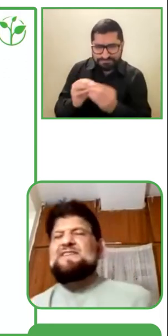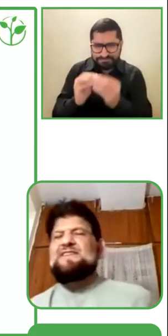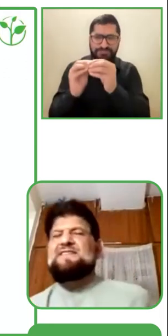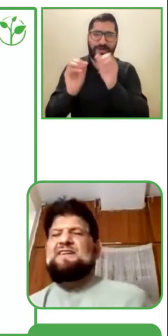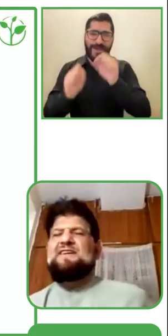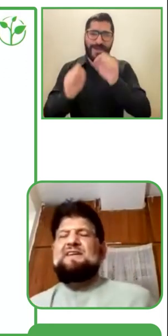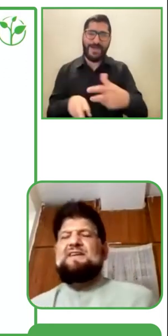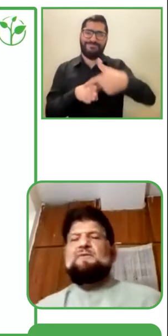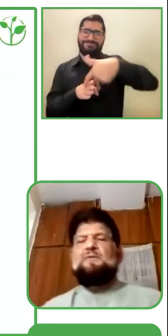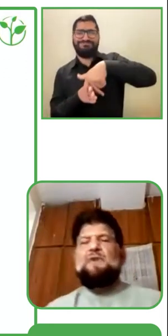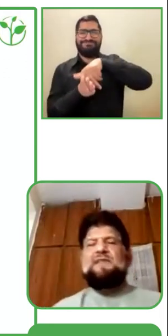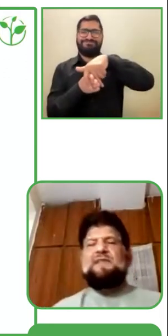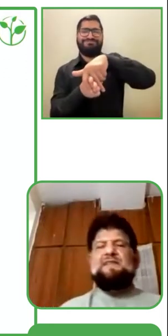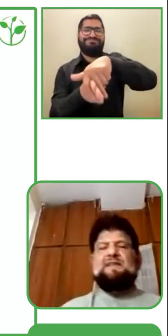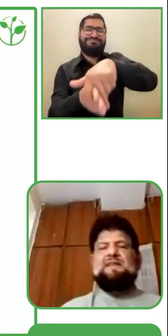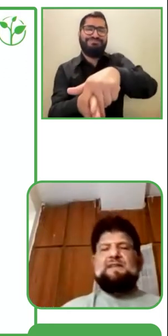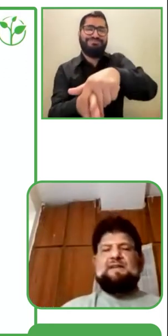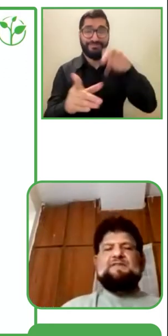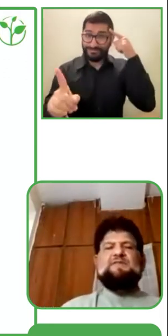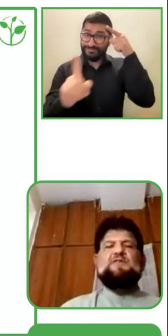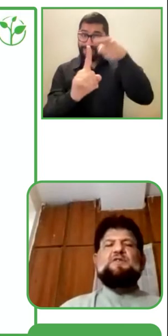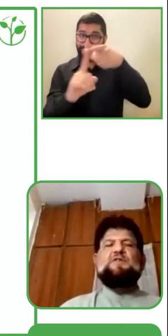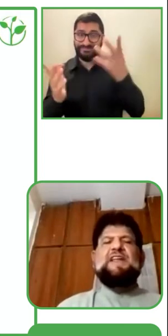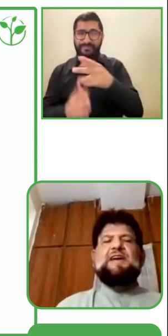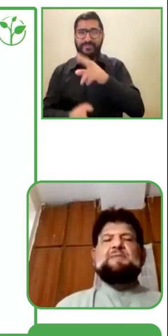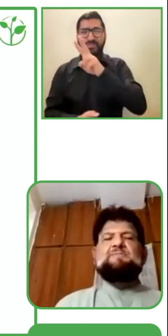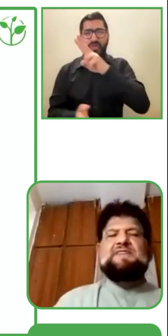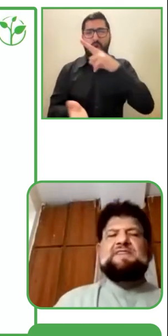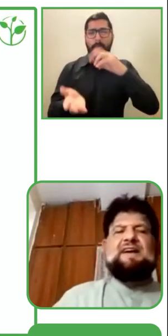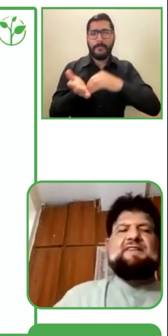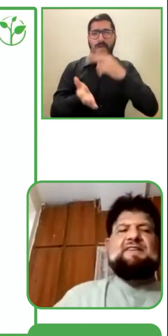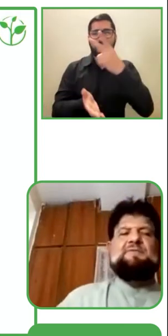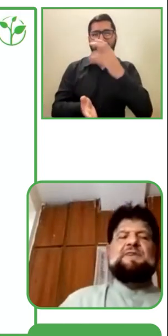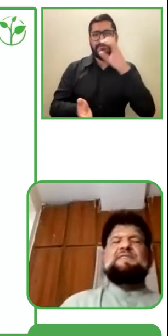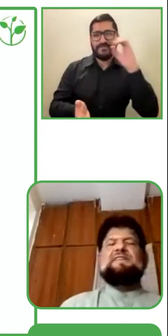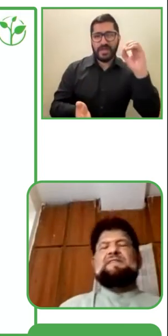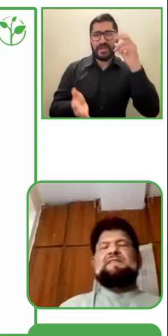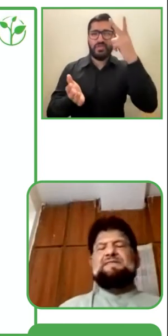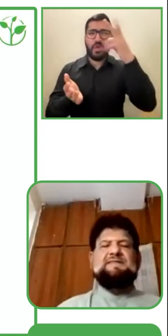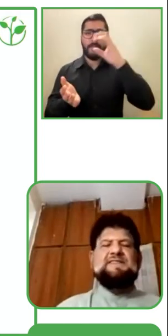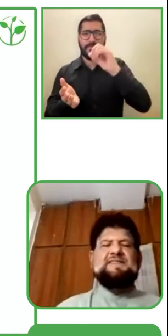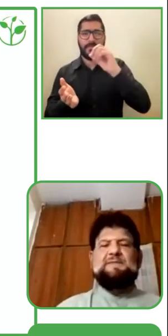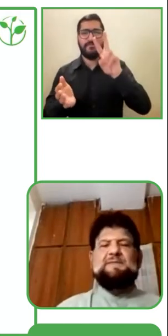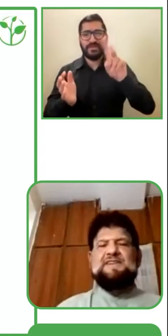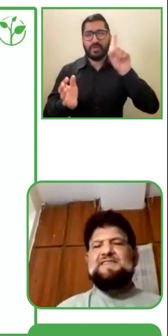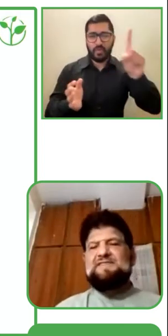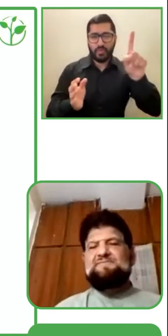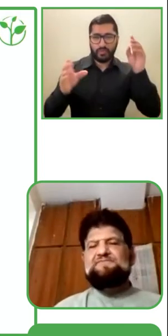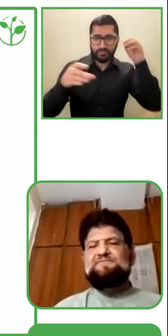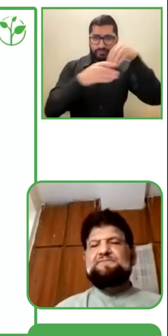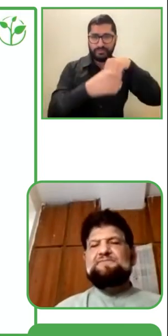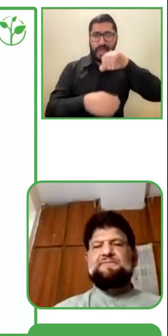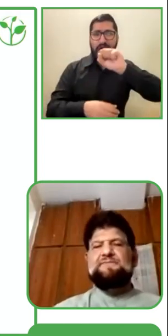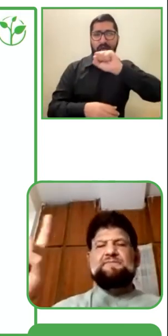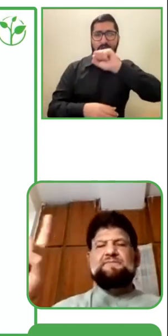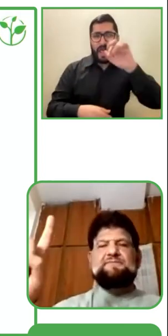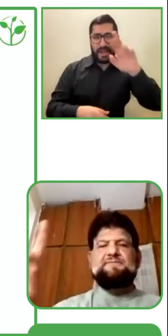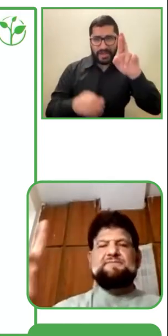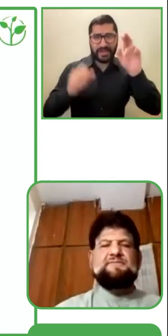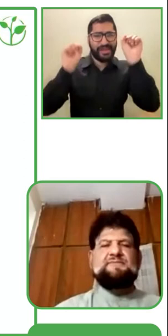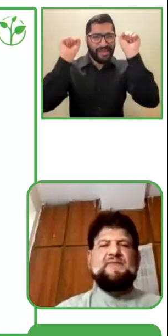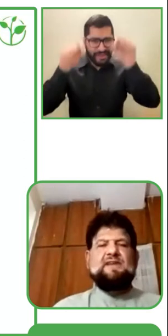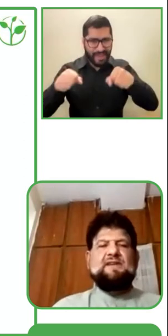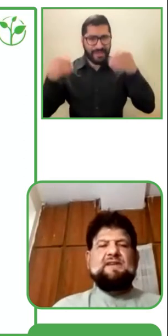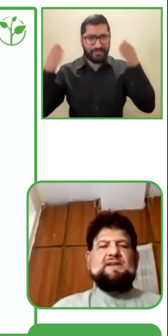7,125 persons with no limbs or with disabilities.